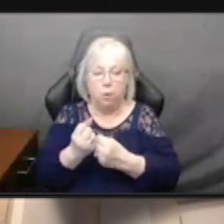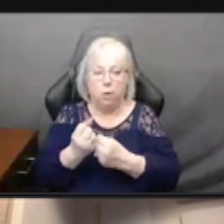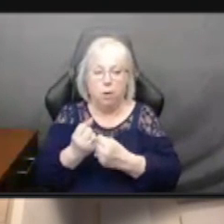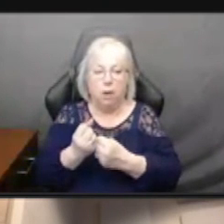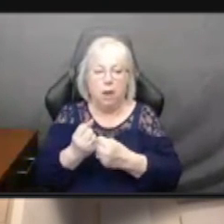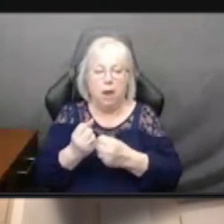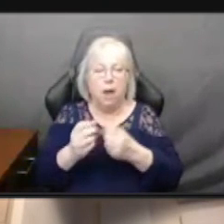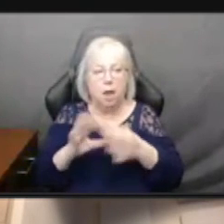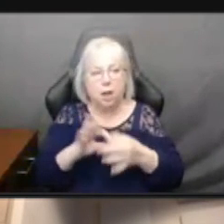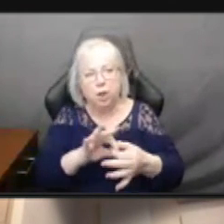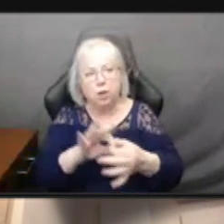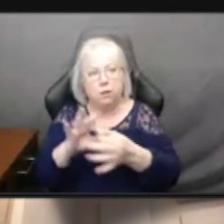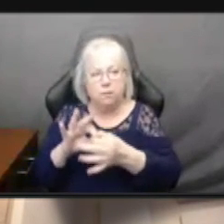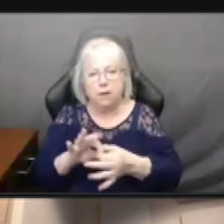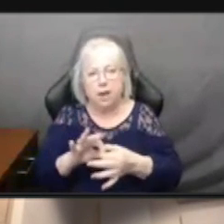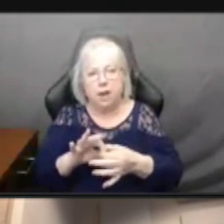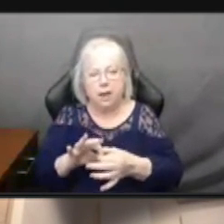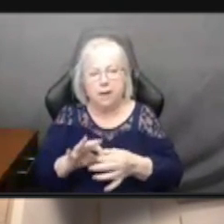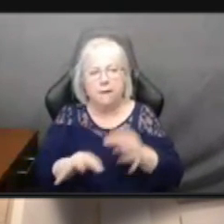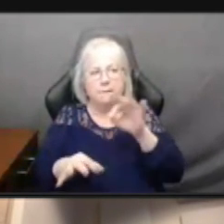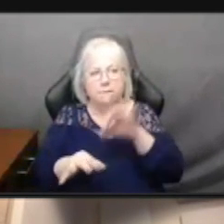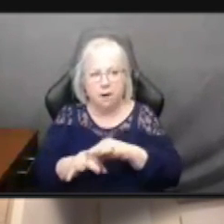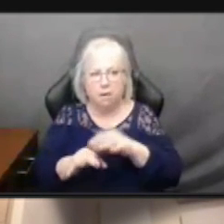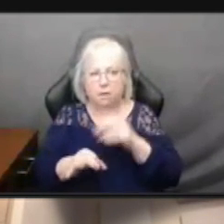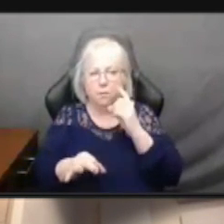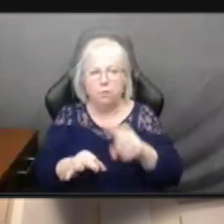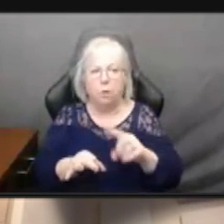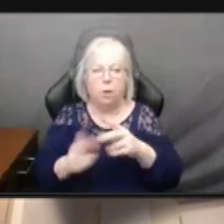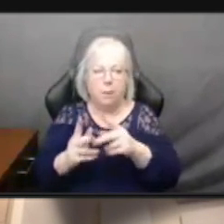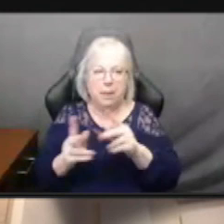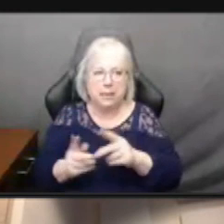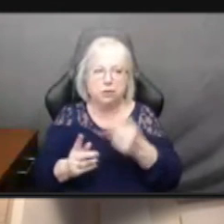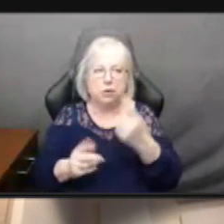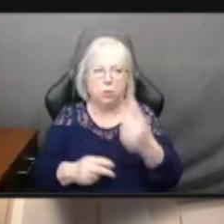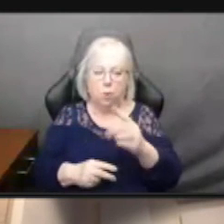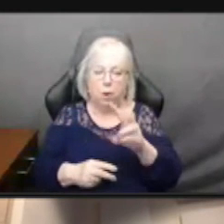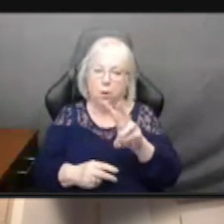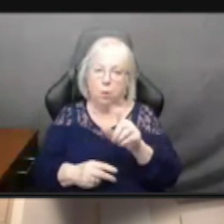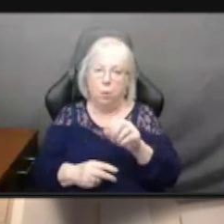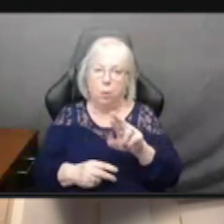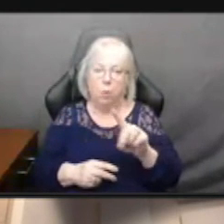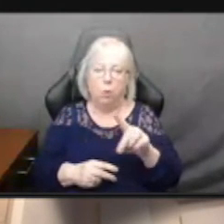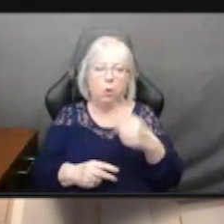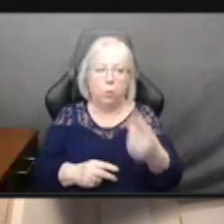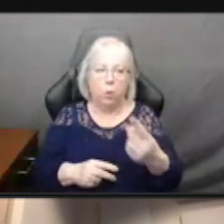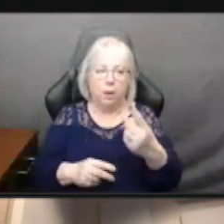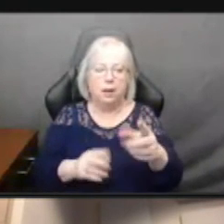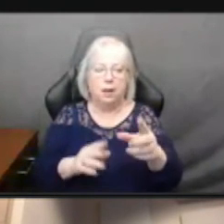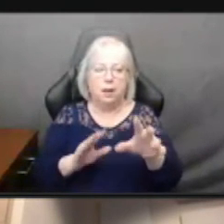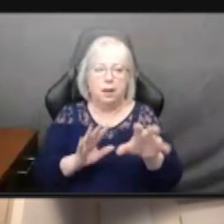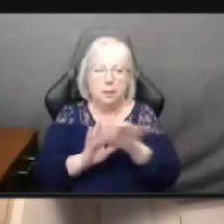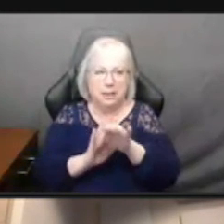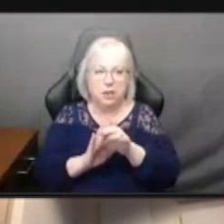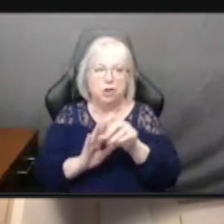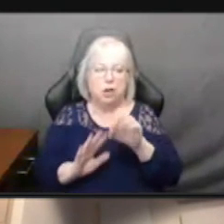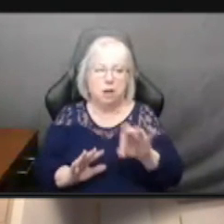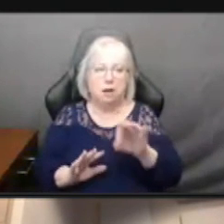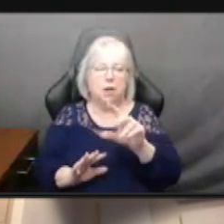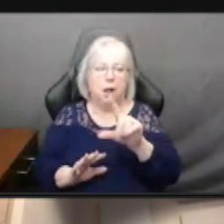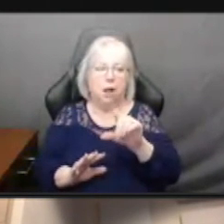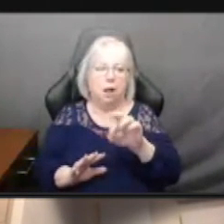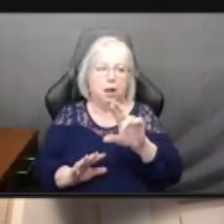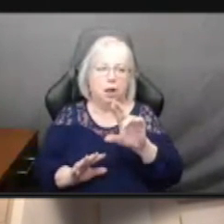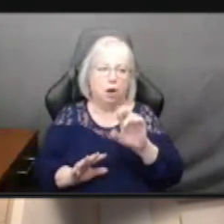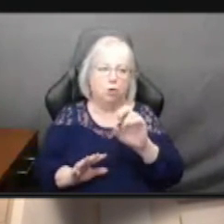for position 1, Ward 1, appointment of Loretta Jo Hendricks.